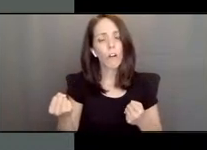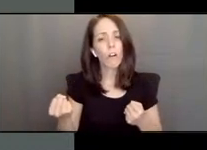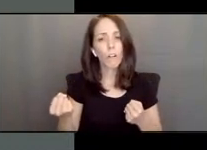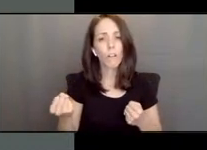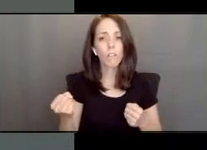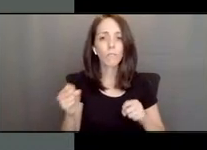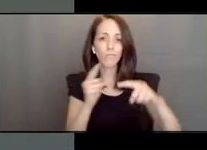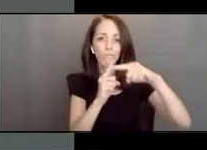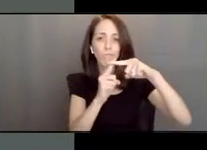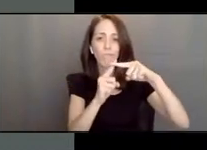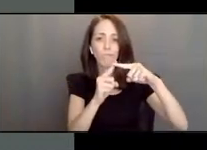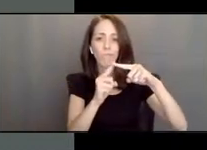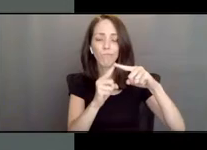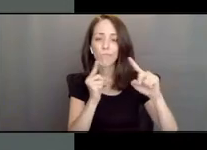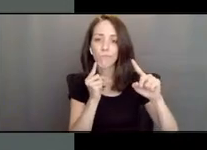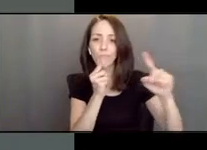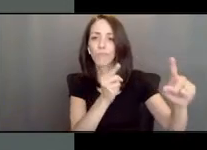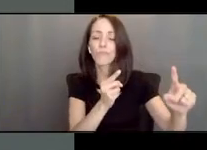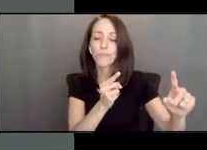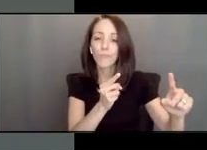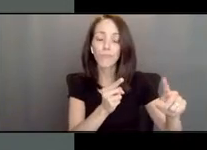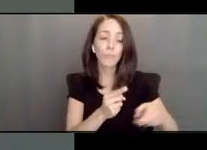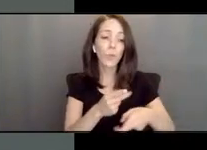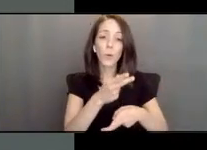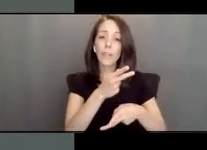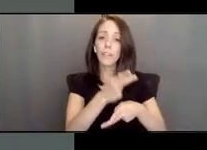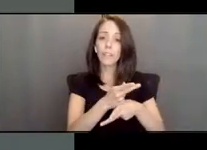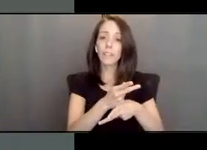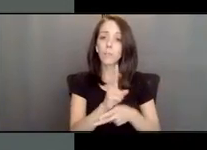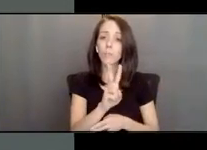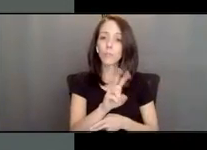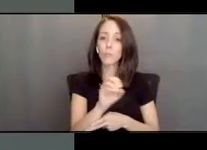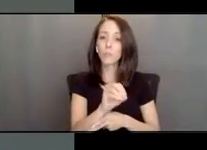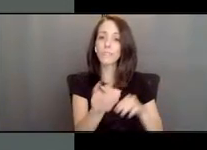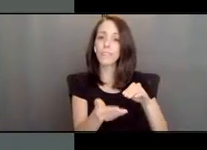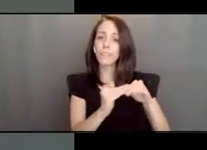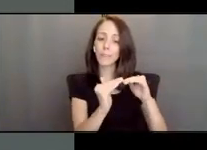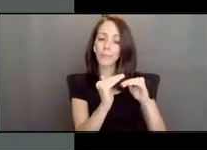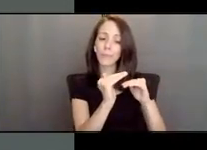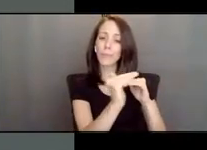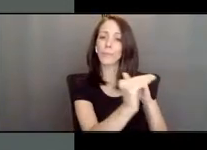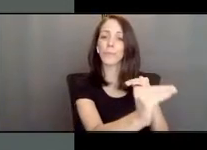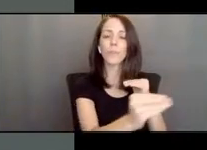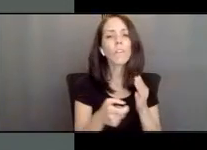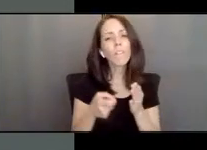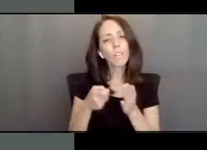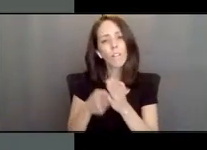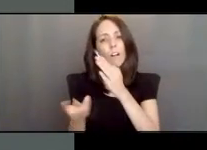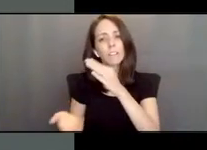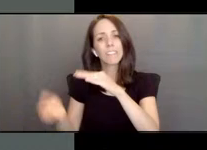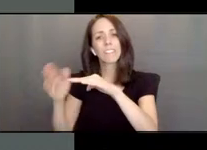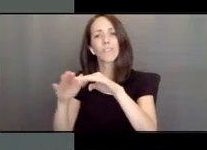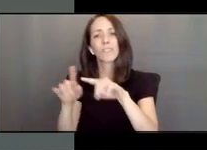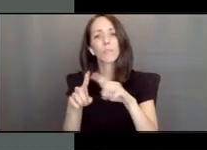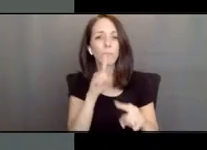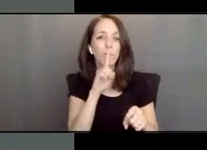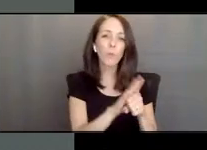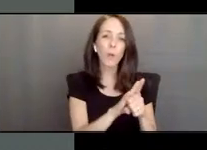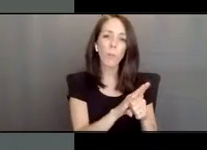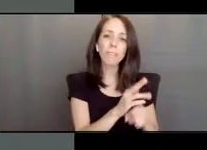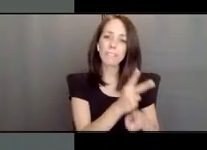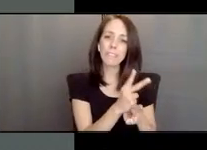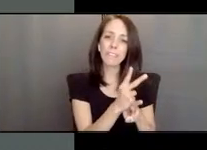overall tuition increase to 2%. Our costs go up more than that, but the university has the ability to help